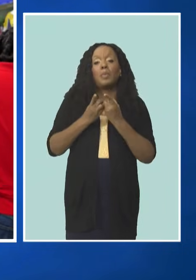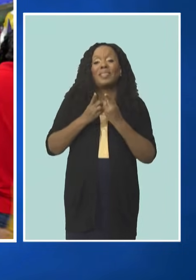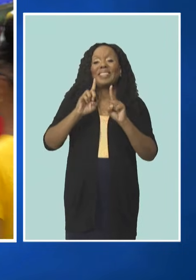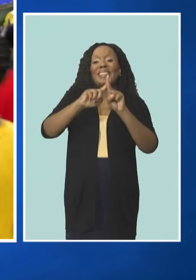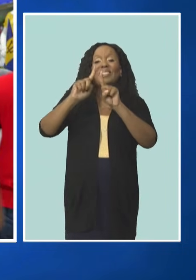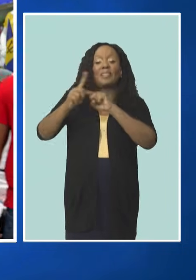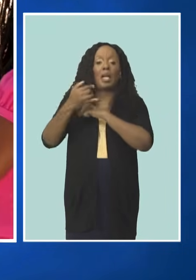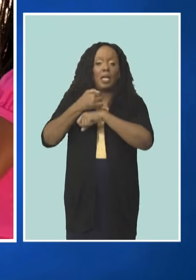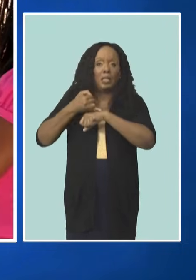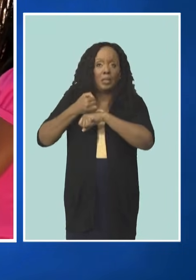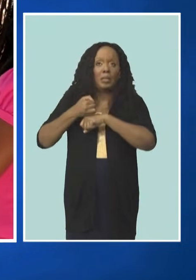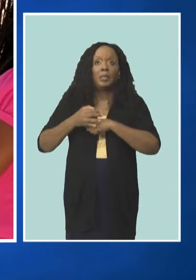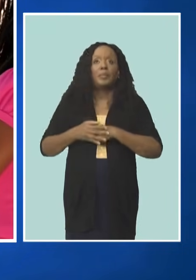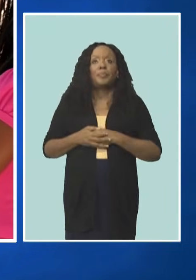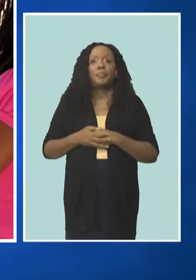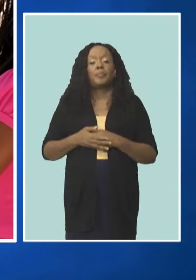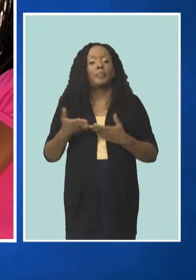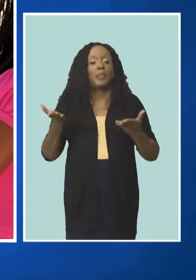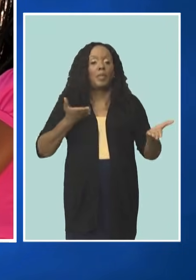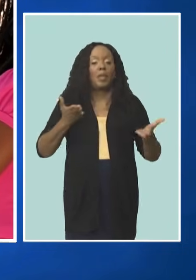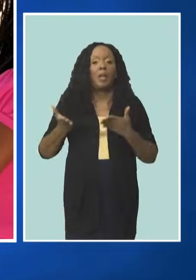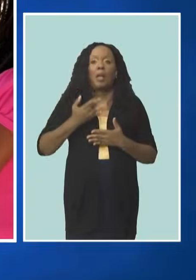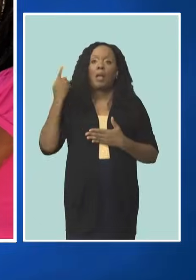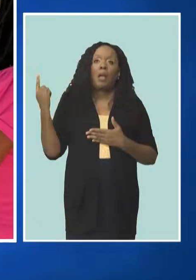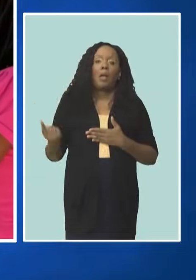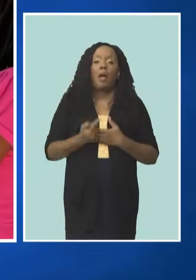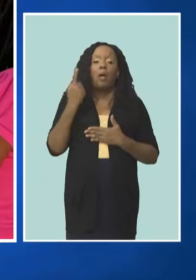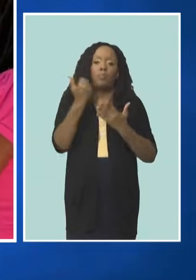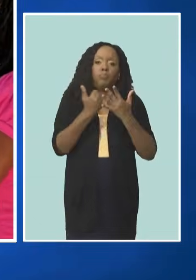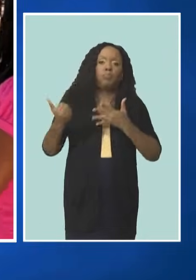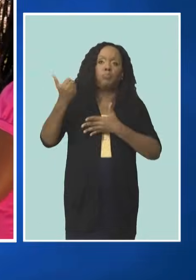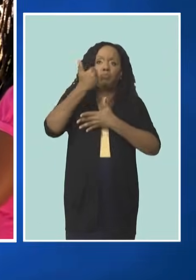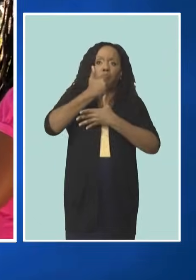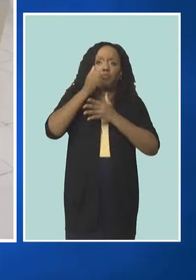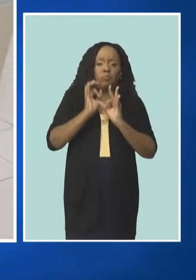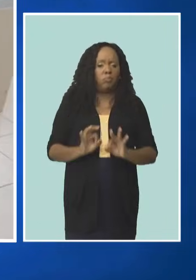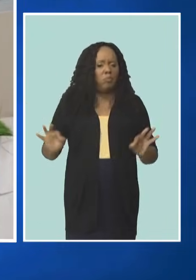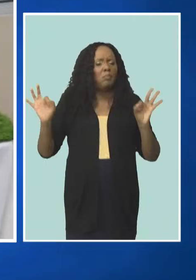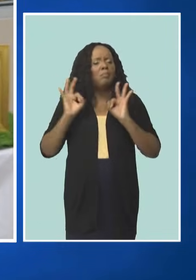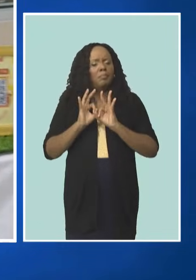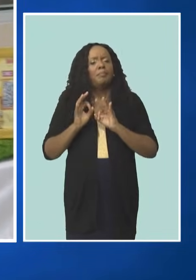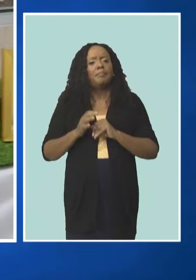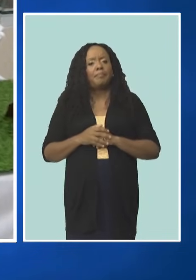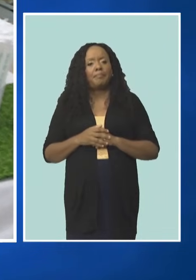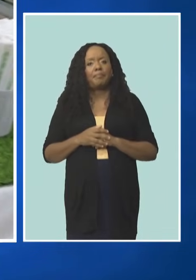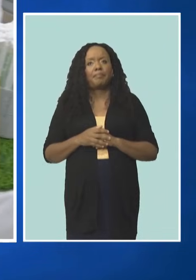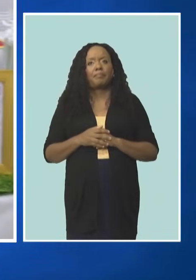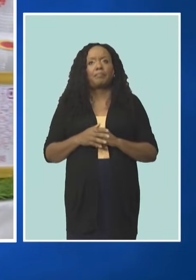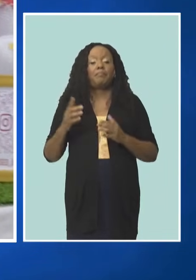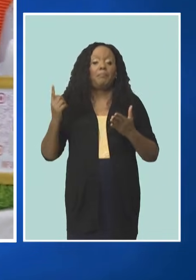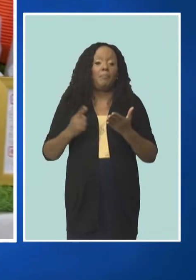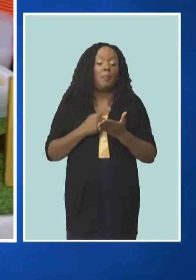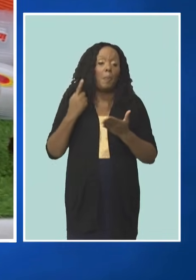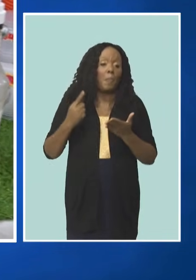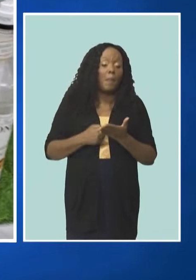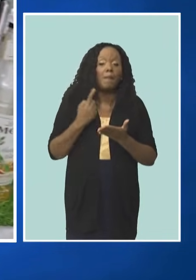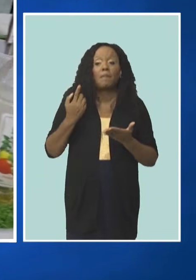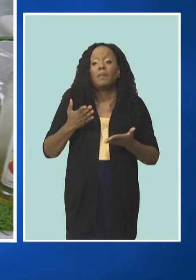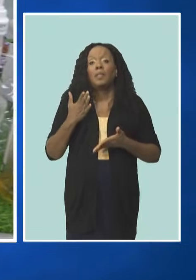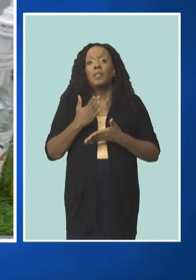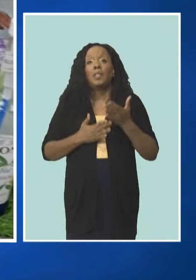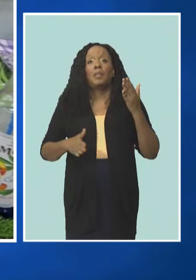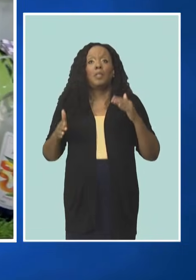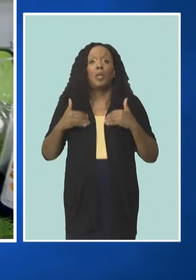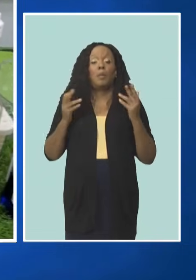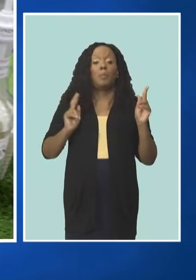Minister Griffith also said that service will always remain the pinnacle of business and that he has realized that sometimes some of the youth had